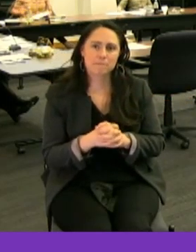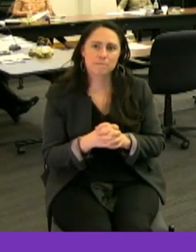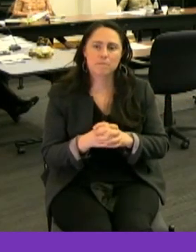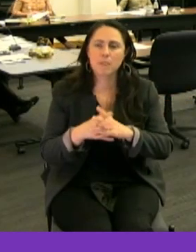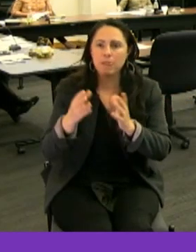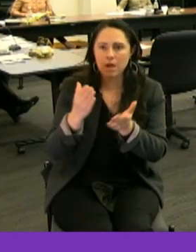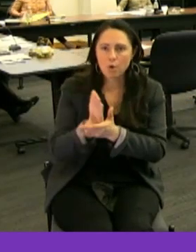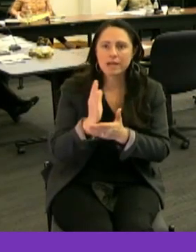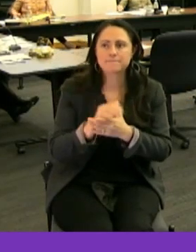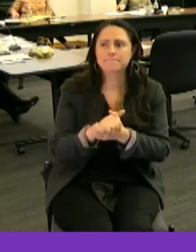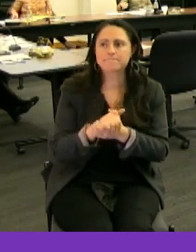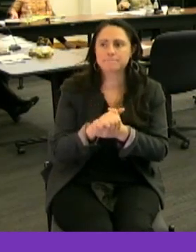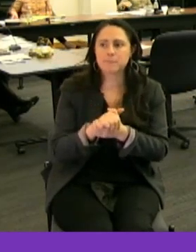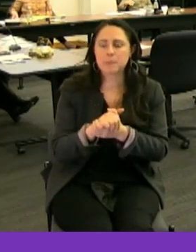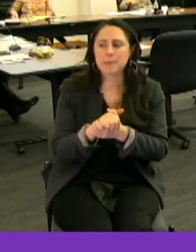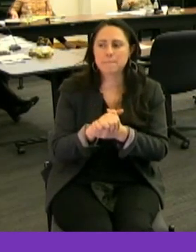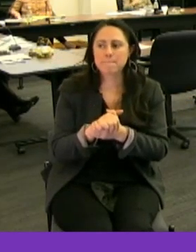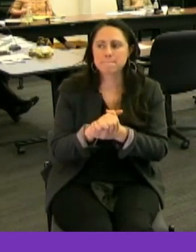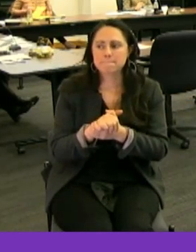All right.